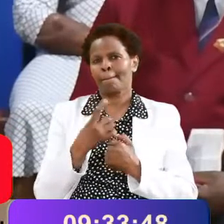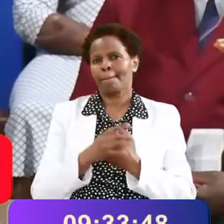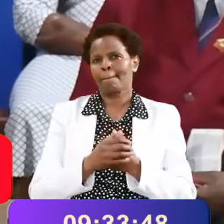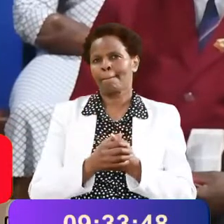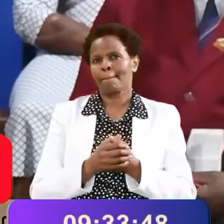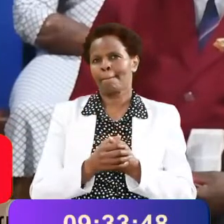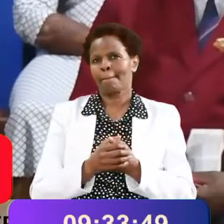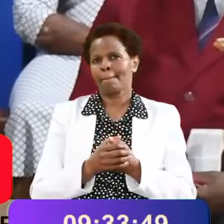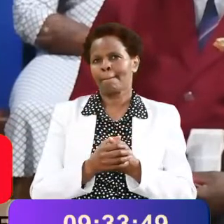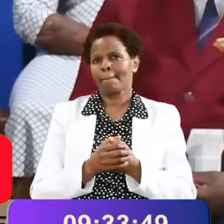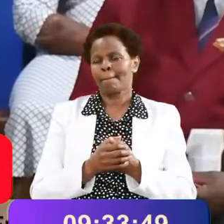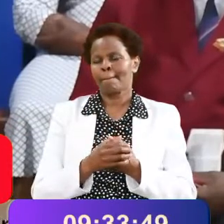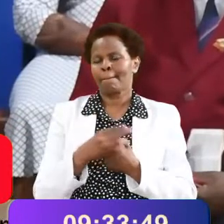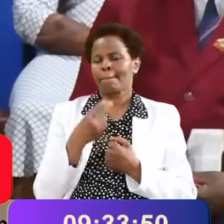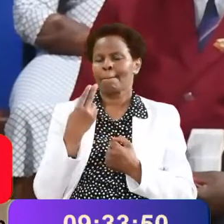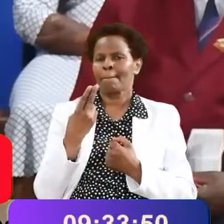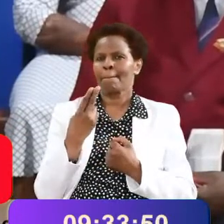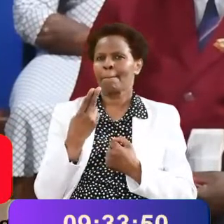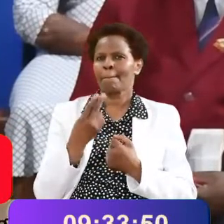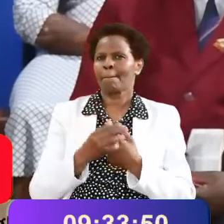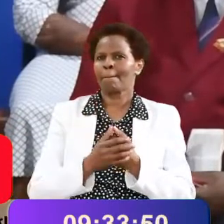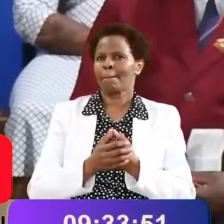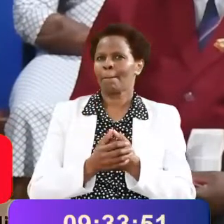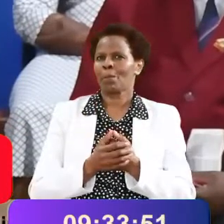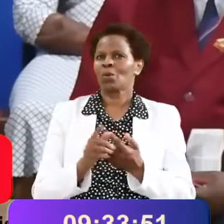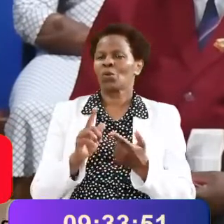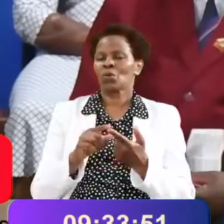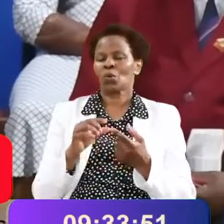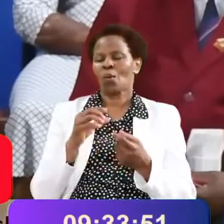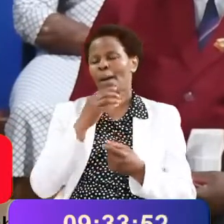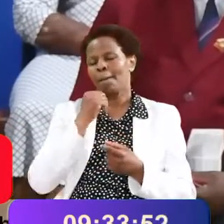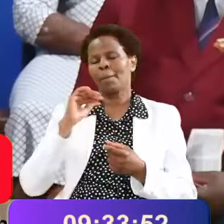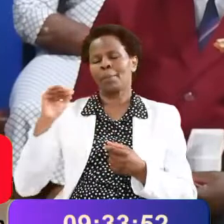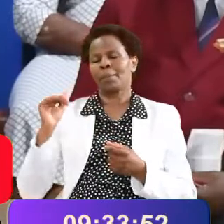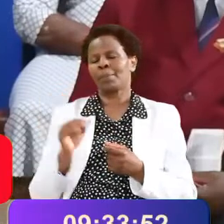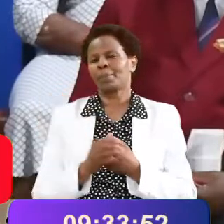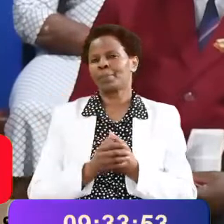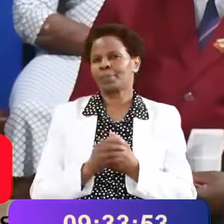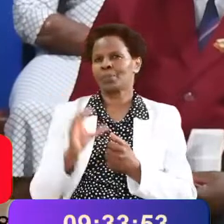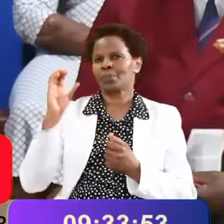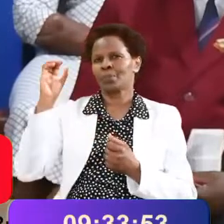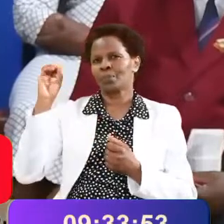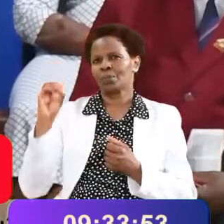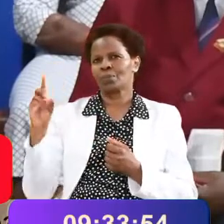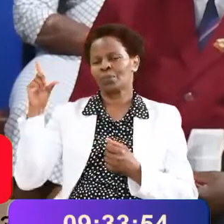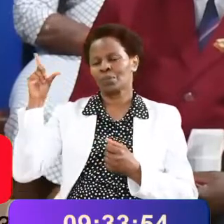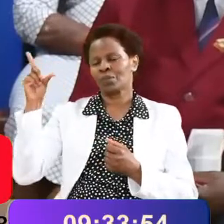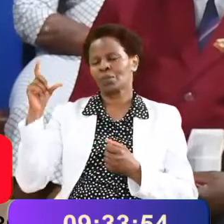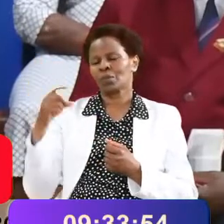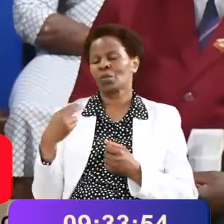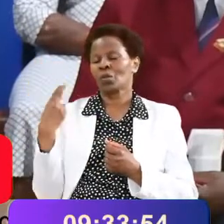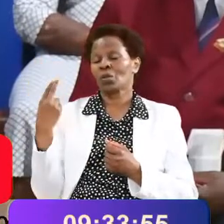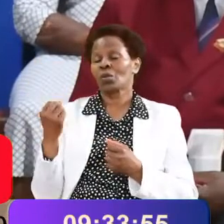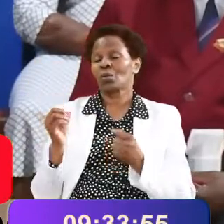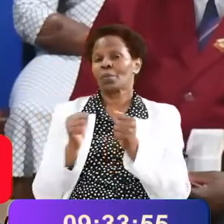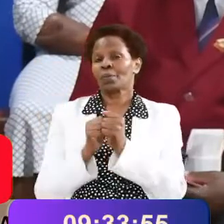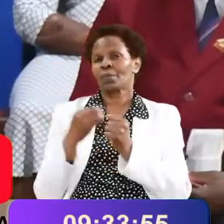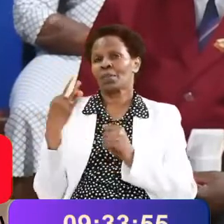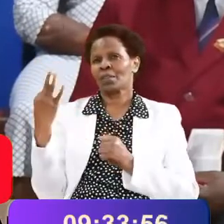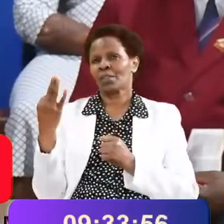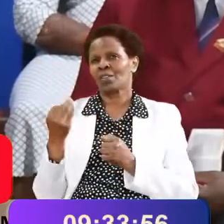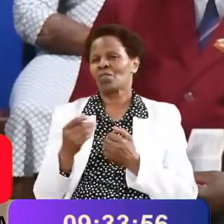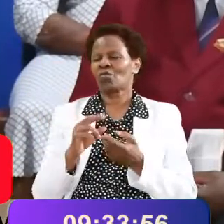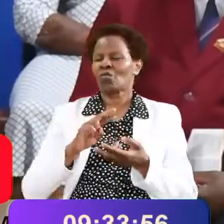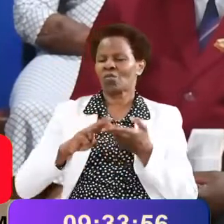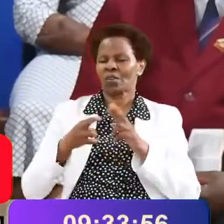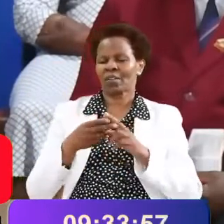reconciliation to God. And number two is reconciliation to man. In Colossians 3:13, bearing with one another and forgiving one another.